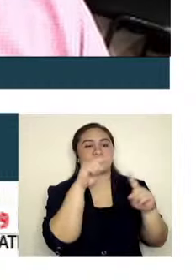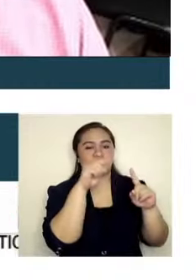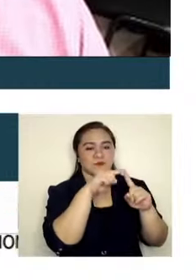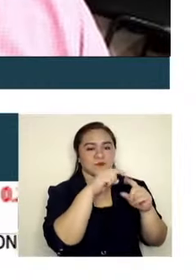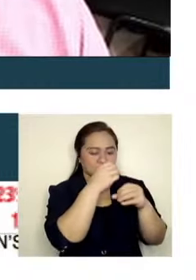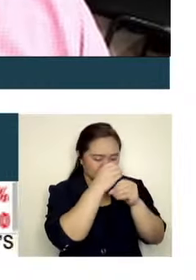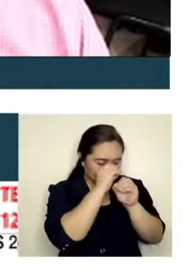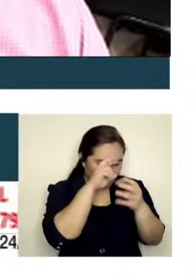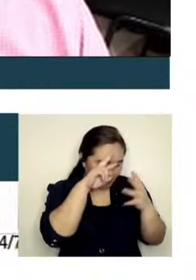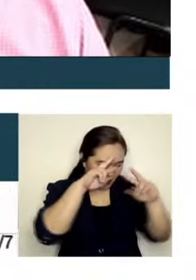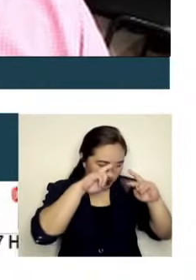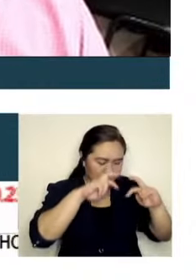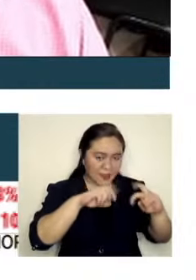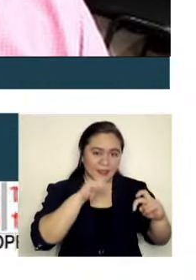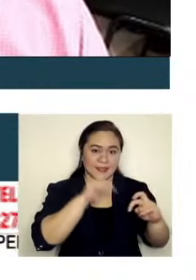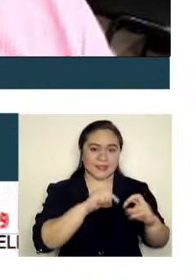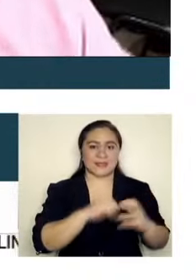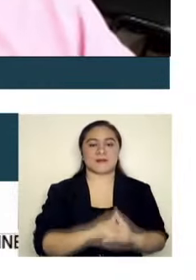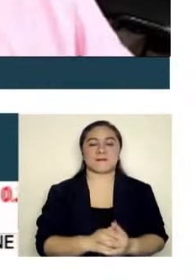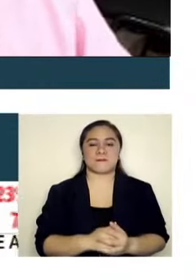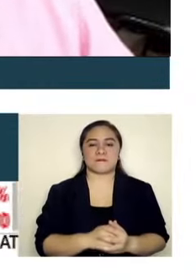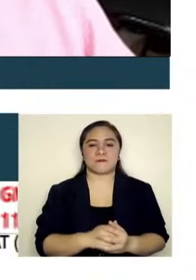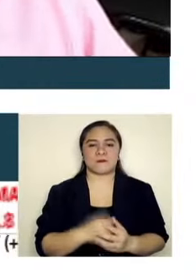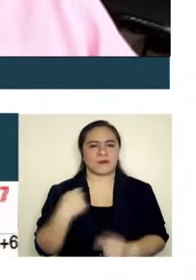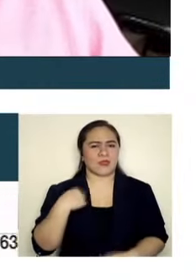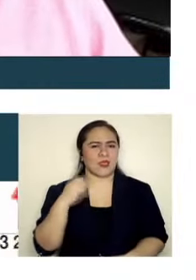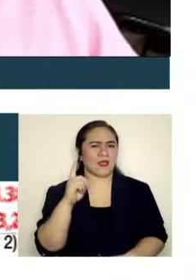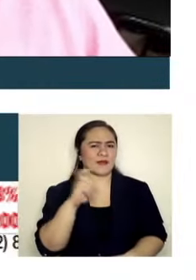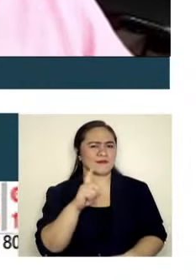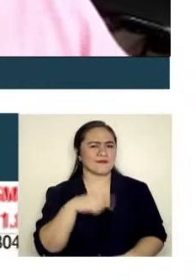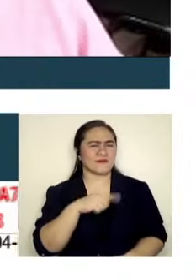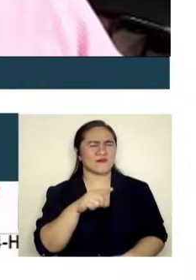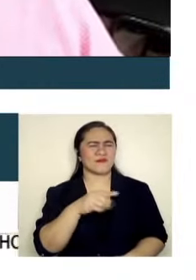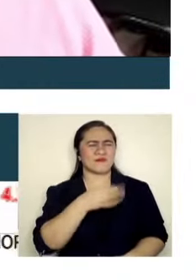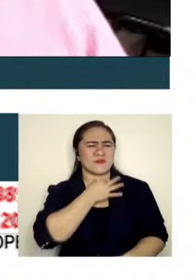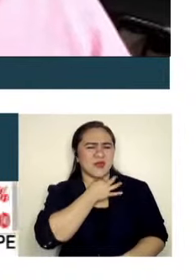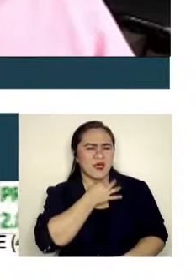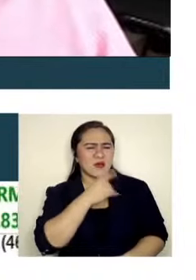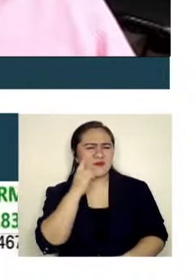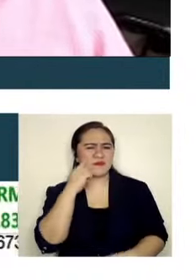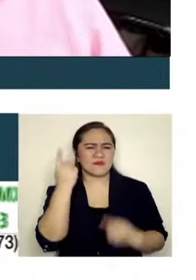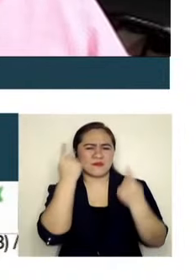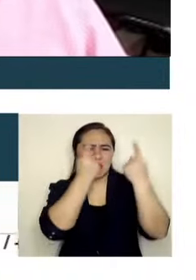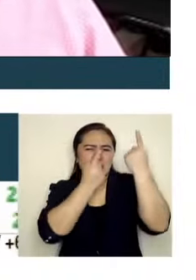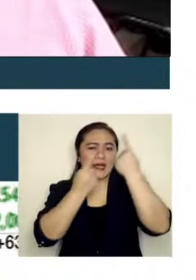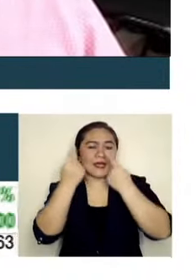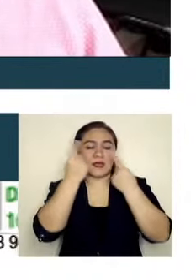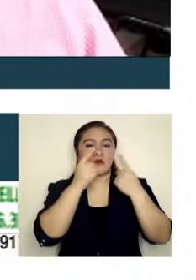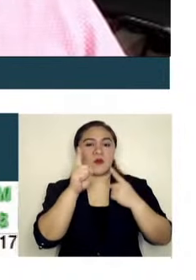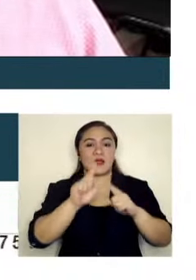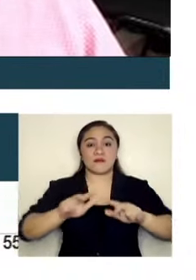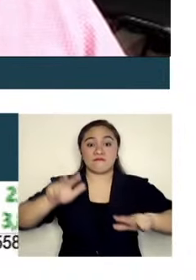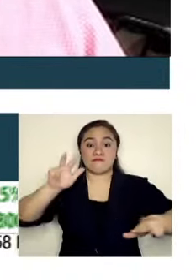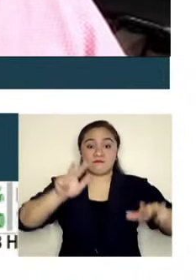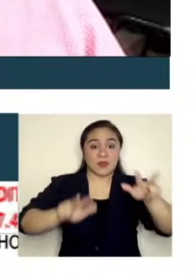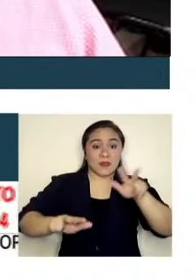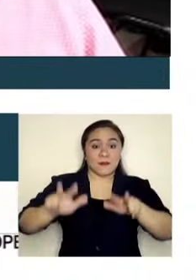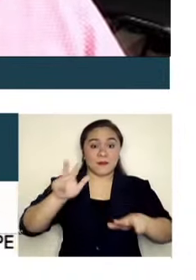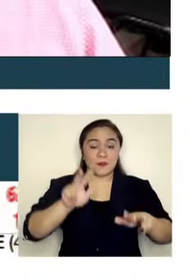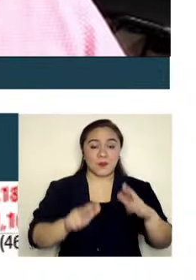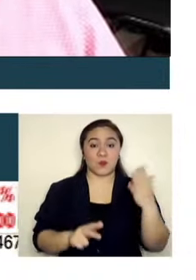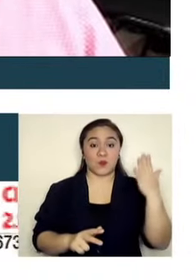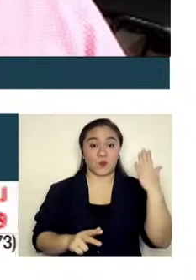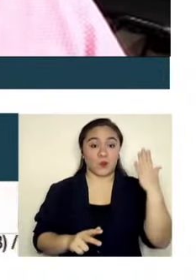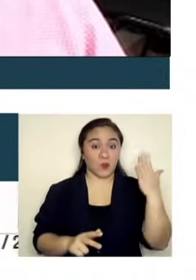here's where the, I guess, confusion lies as well, right, and also the source of panic, because we